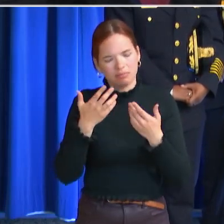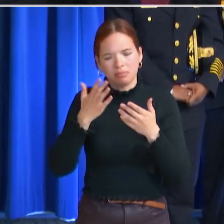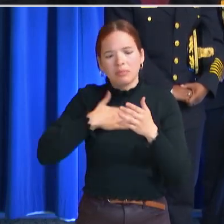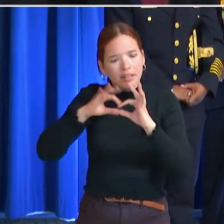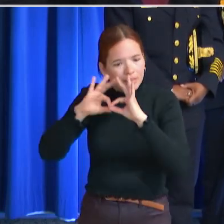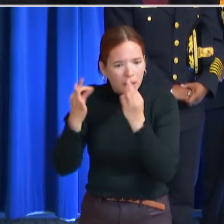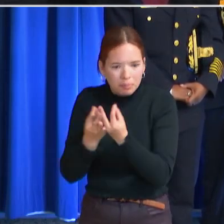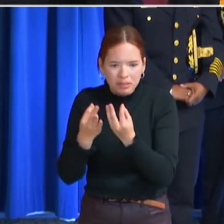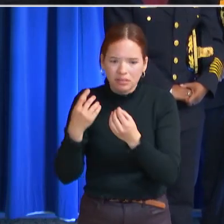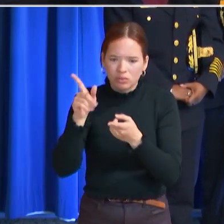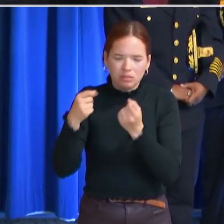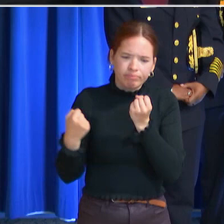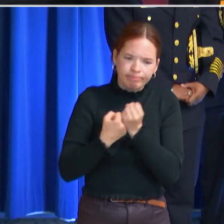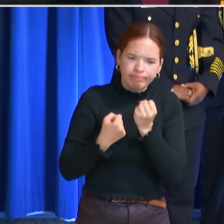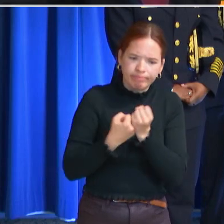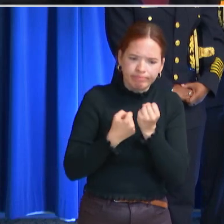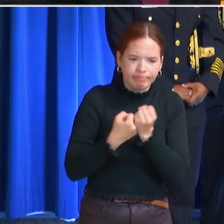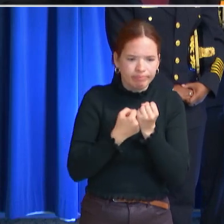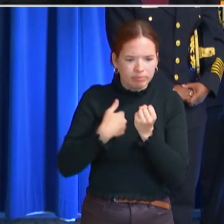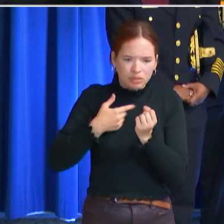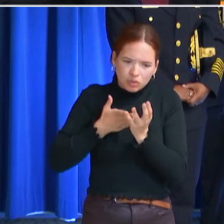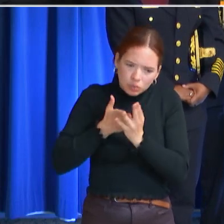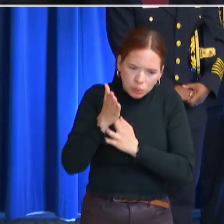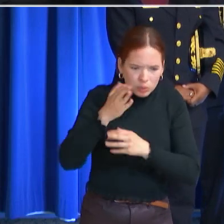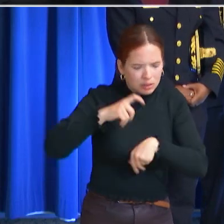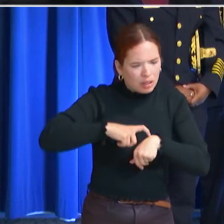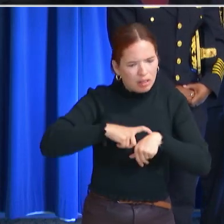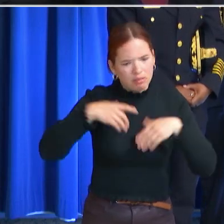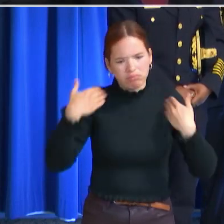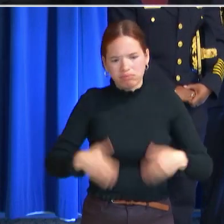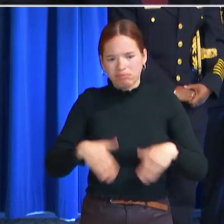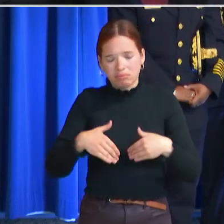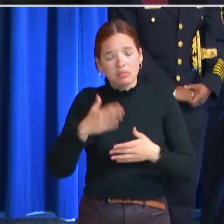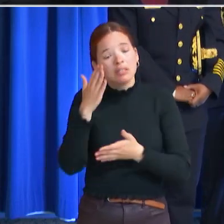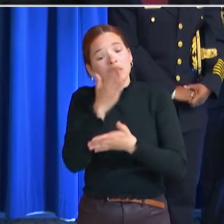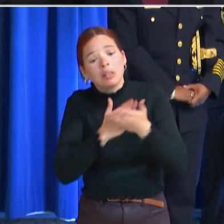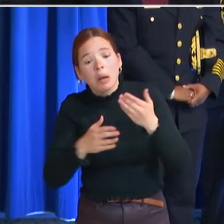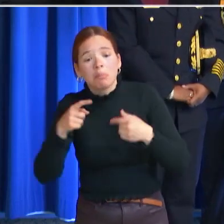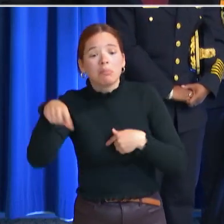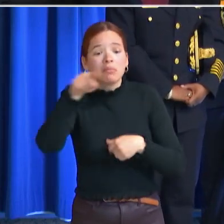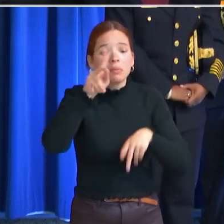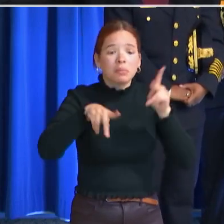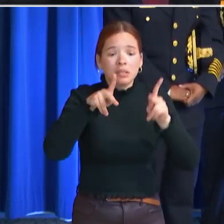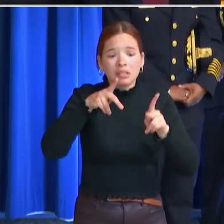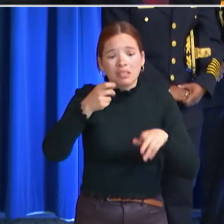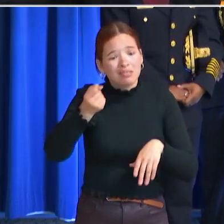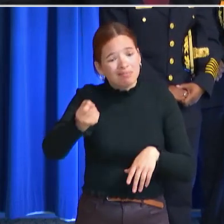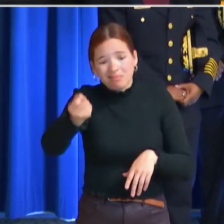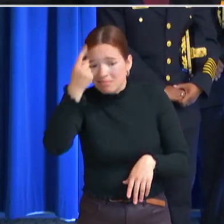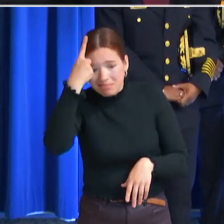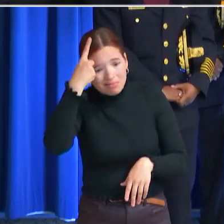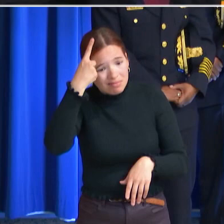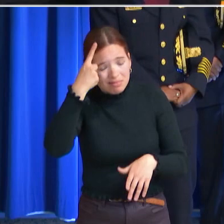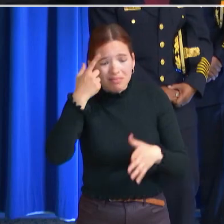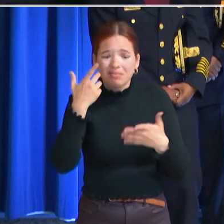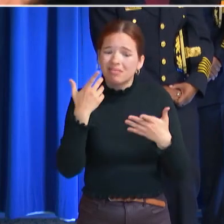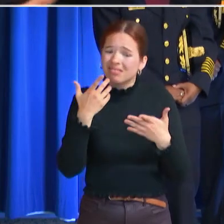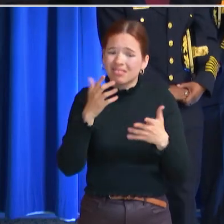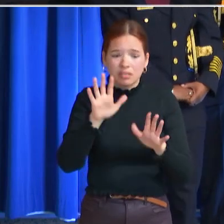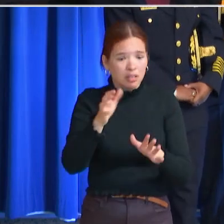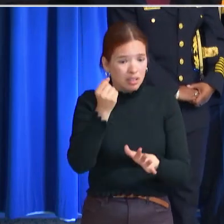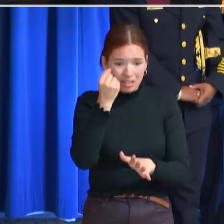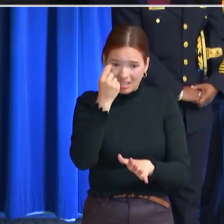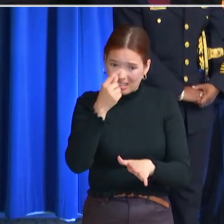me through all of this. Some people may be able to understand, but it is an incredible task. It's not just me who's chiefing, it's